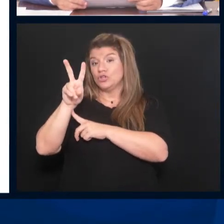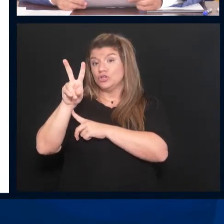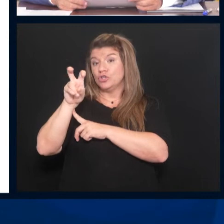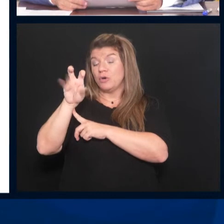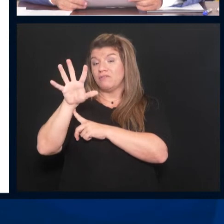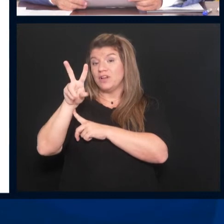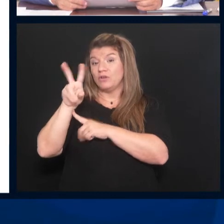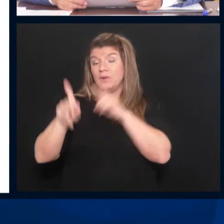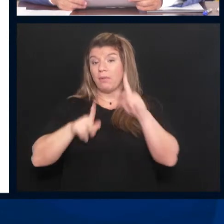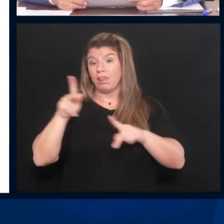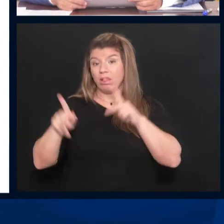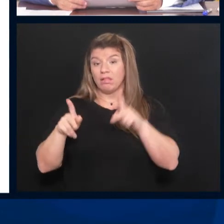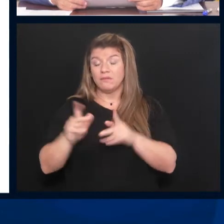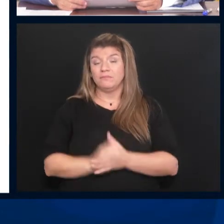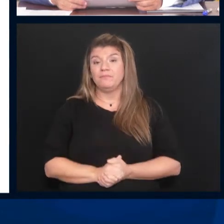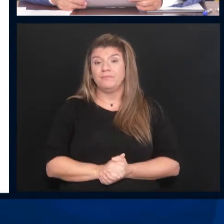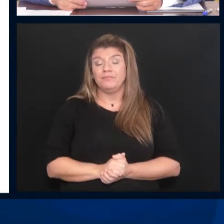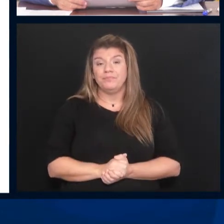252 people.